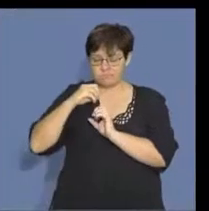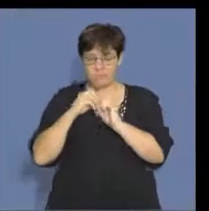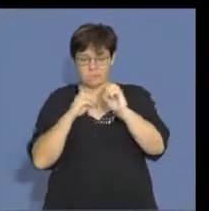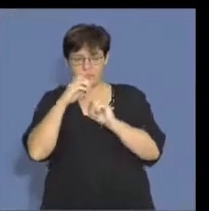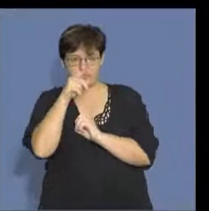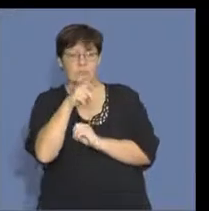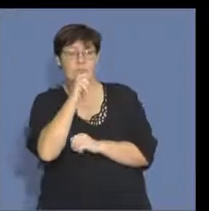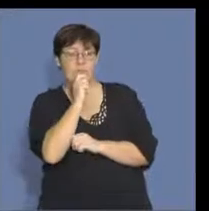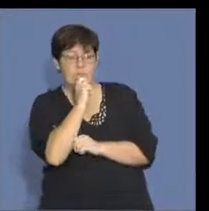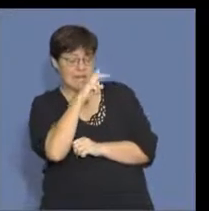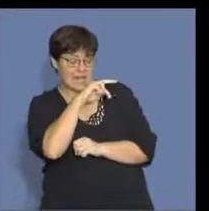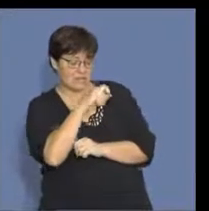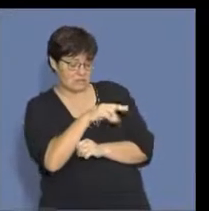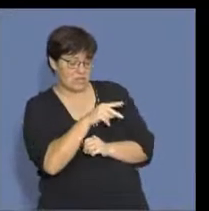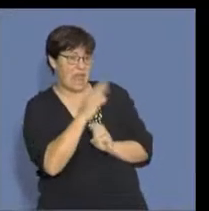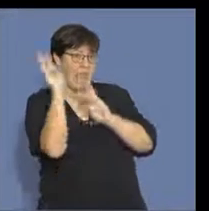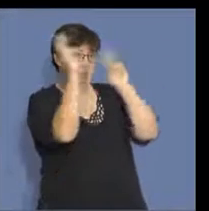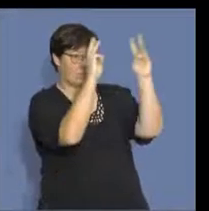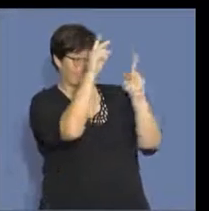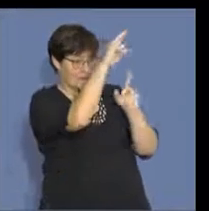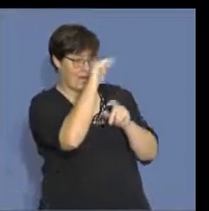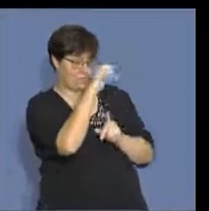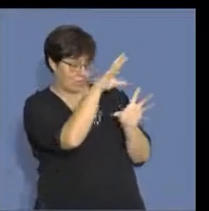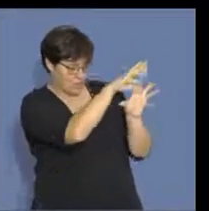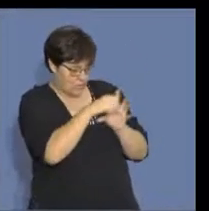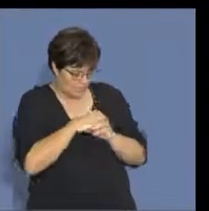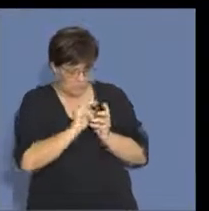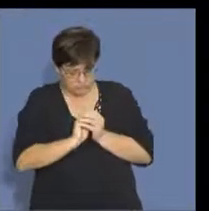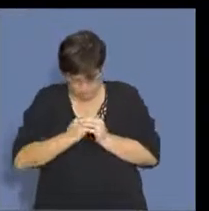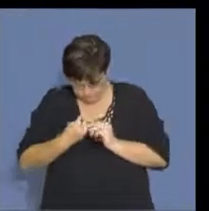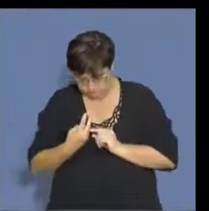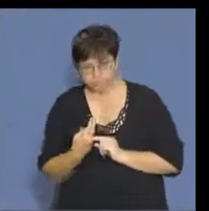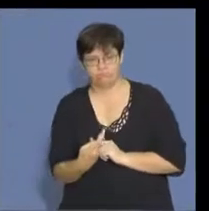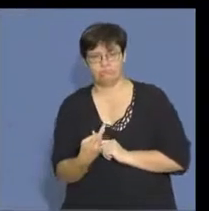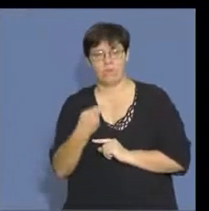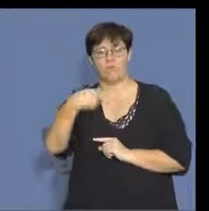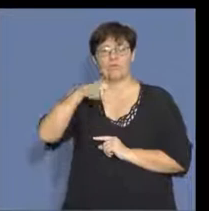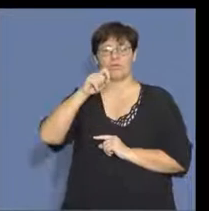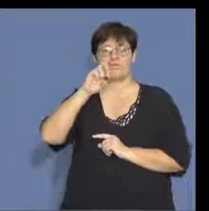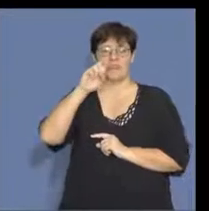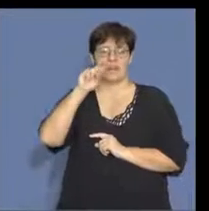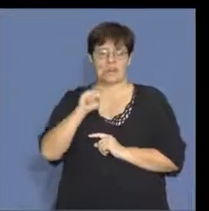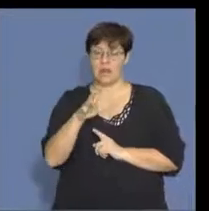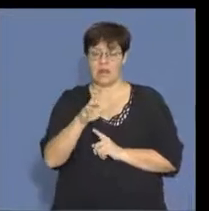to use the nitrates or atmospheric nitrogen and convert that into